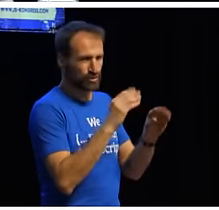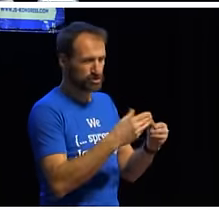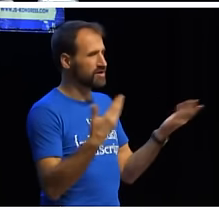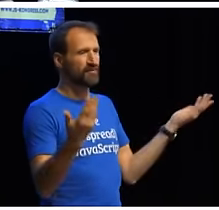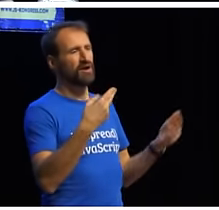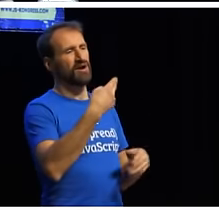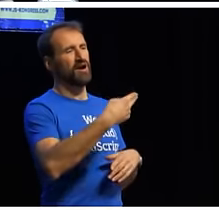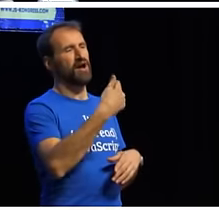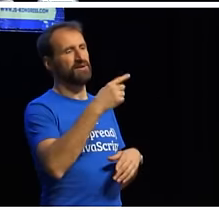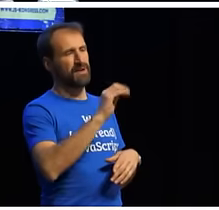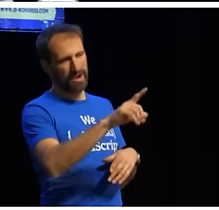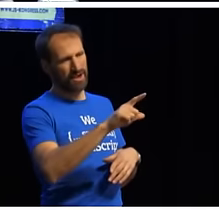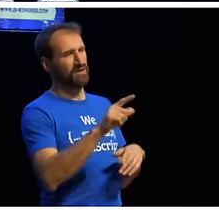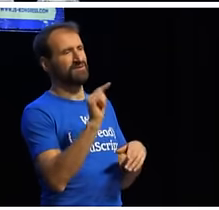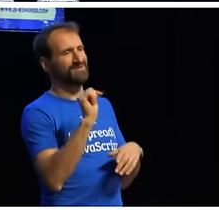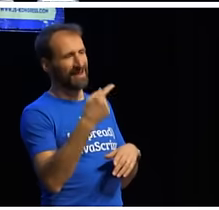my application.